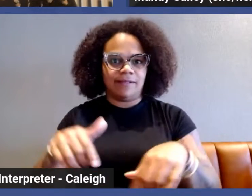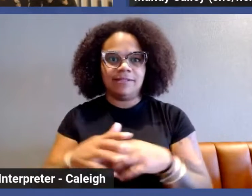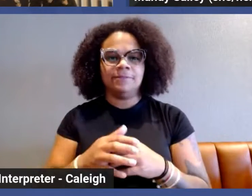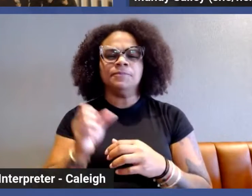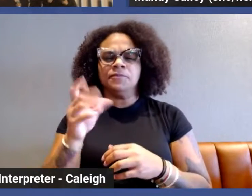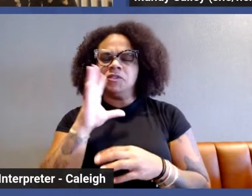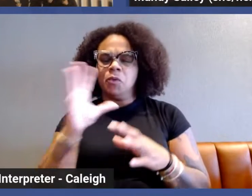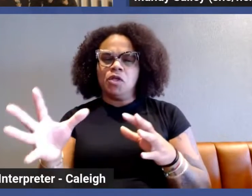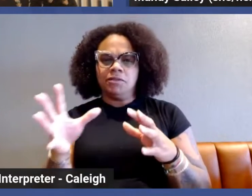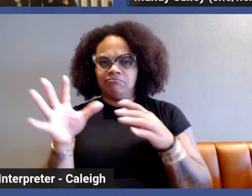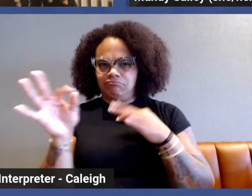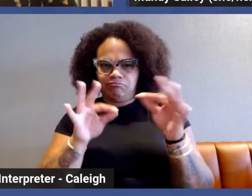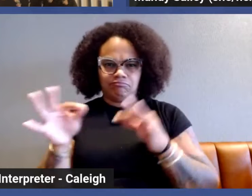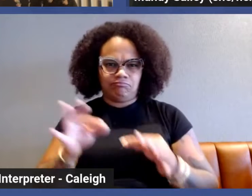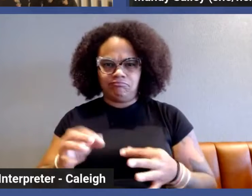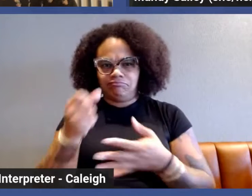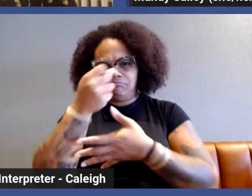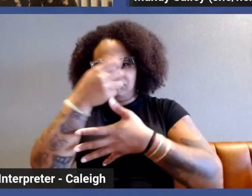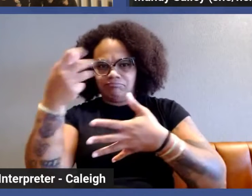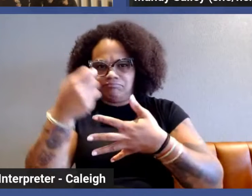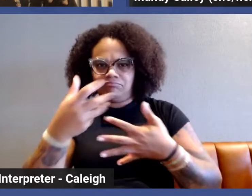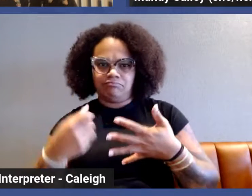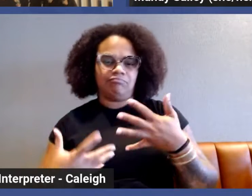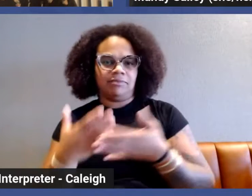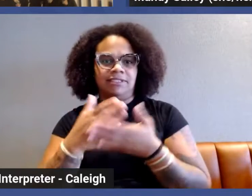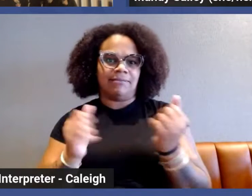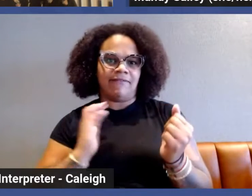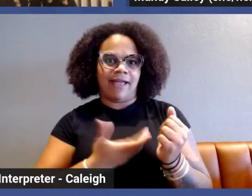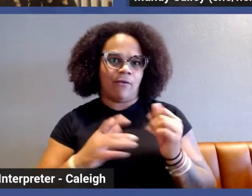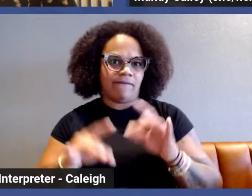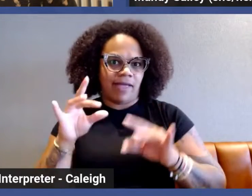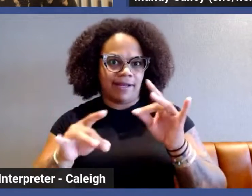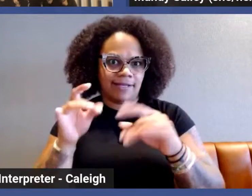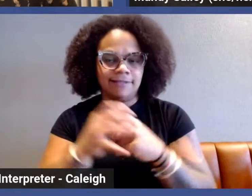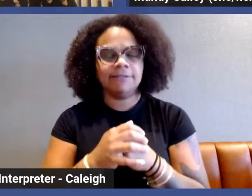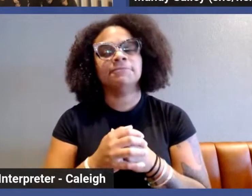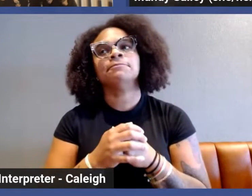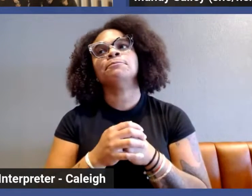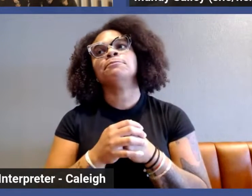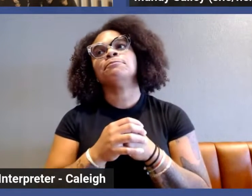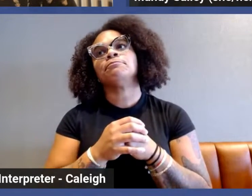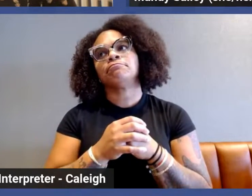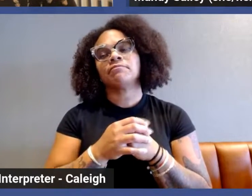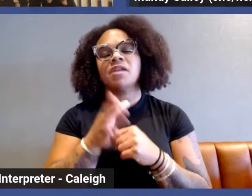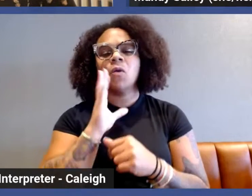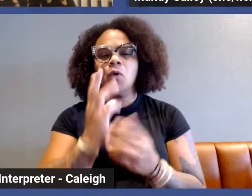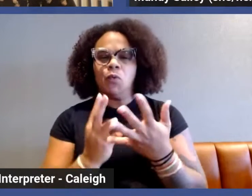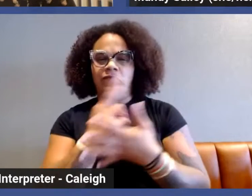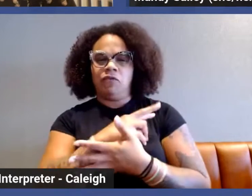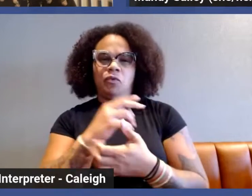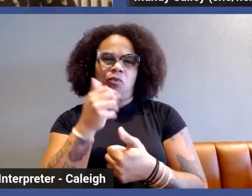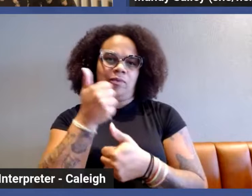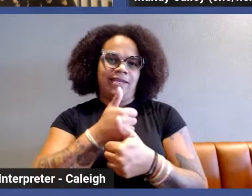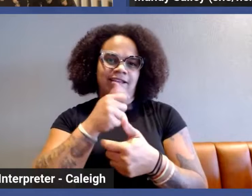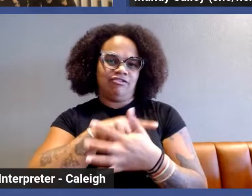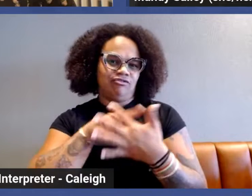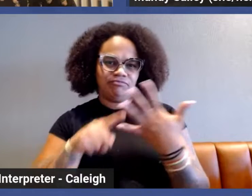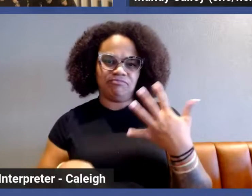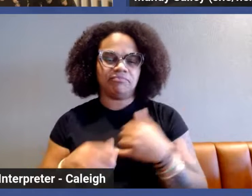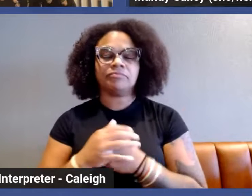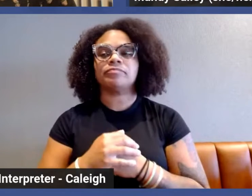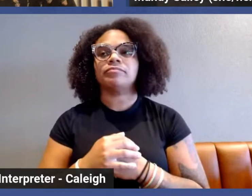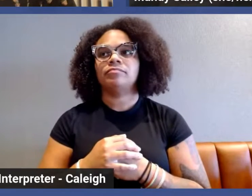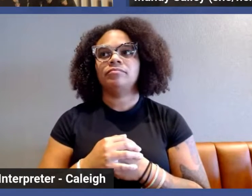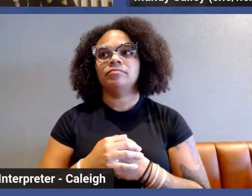the findings here, and we'll kind of go through them one at a time. So, of